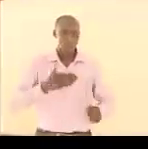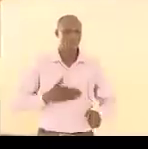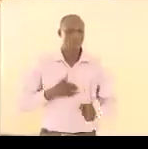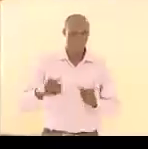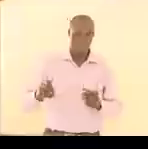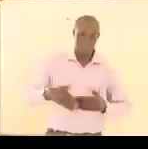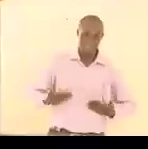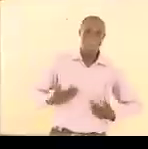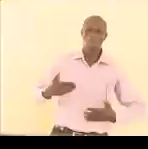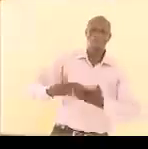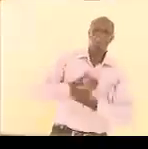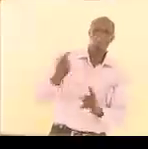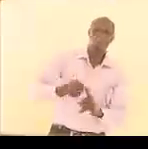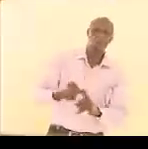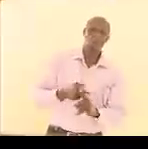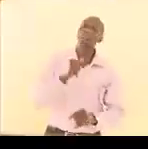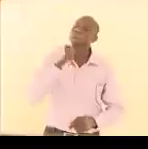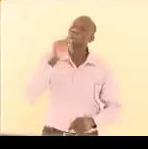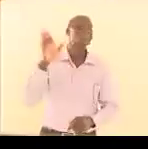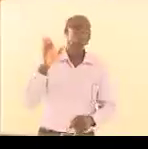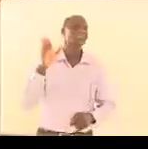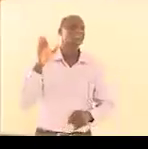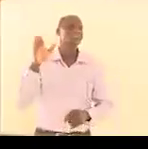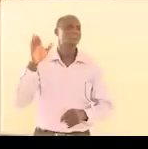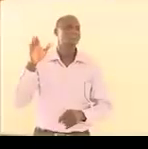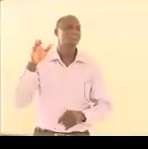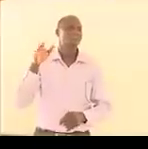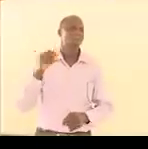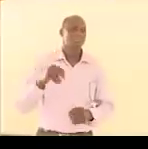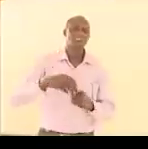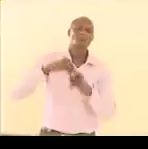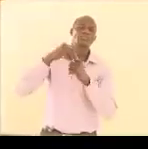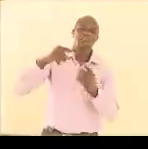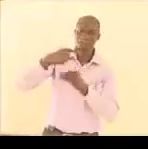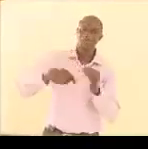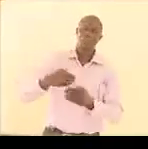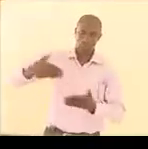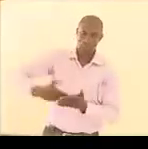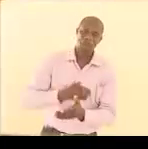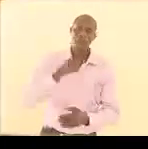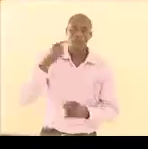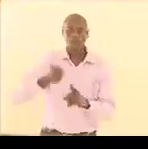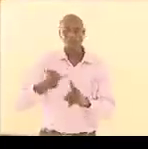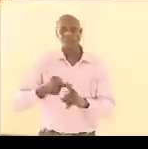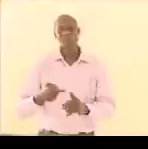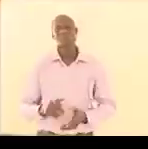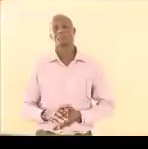And everybody, happy new month, happy new month. There is nothing magical about a new month.